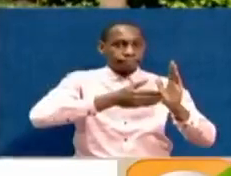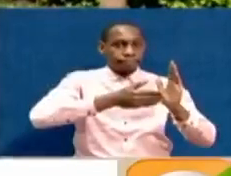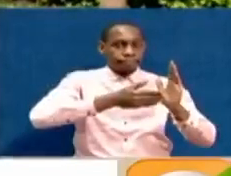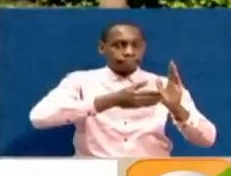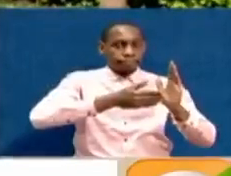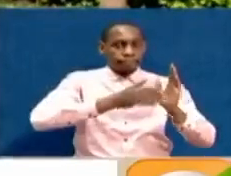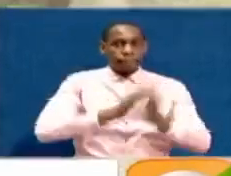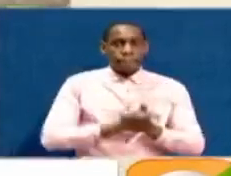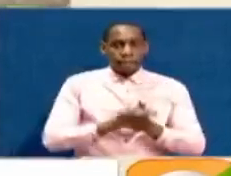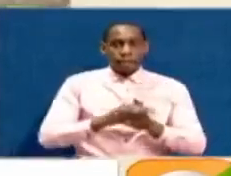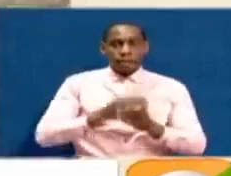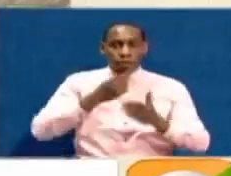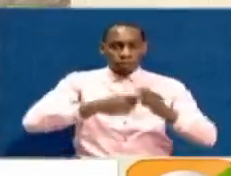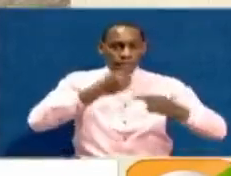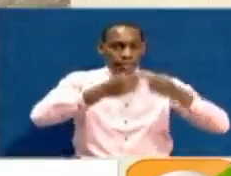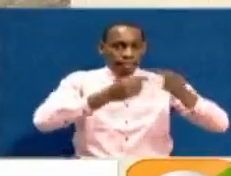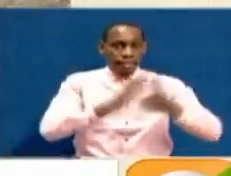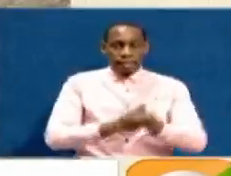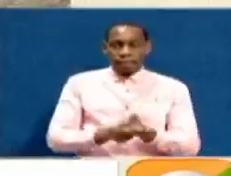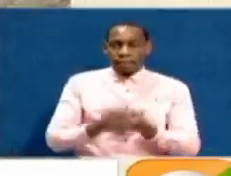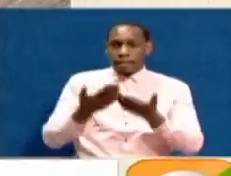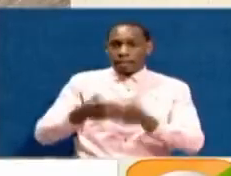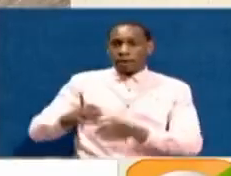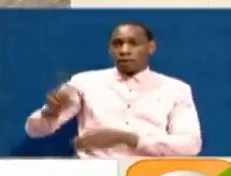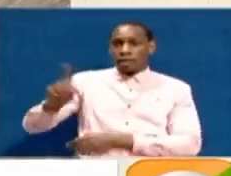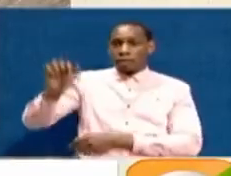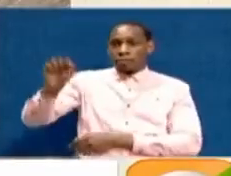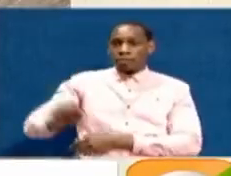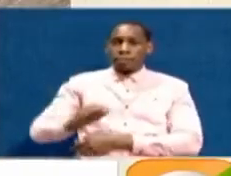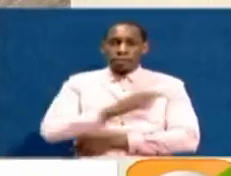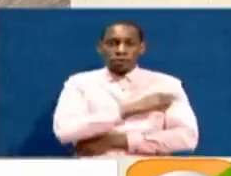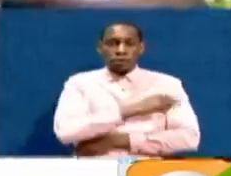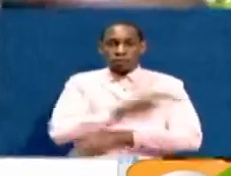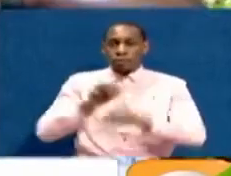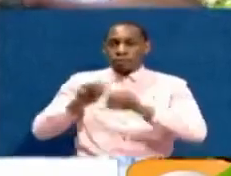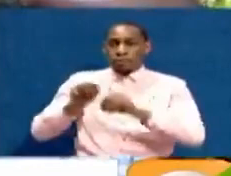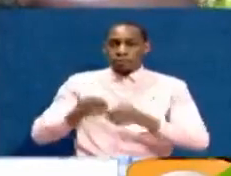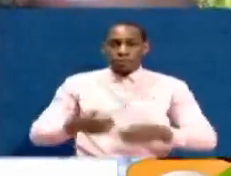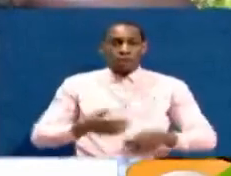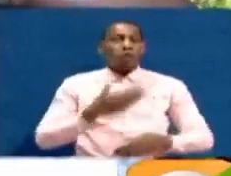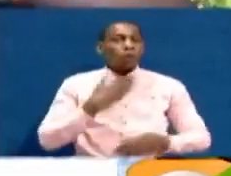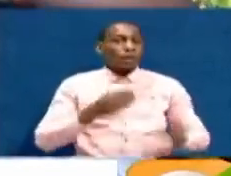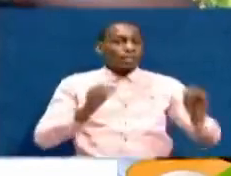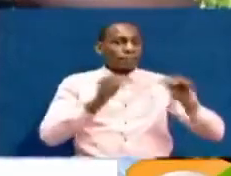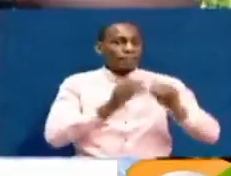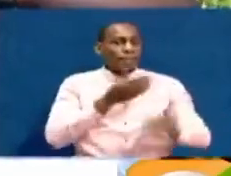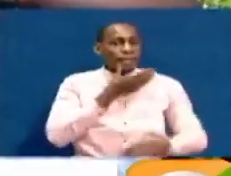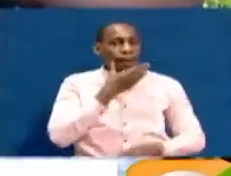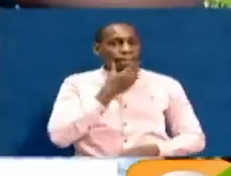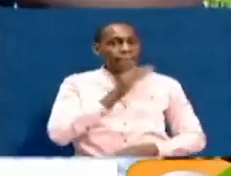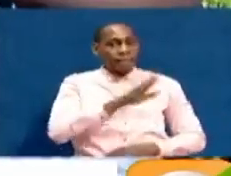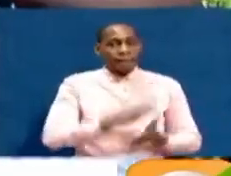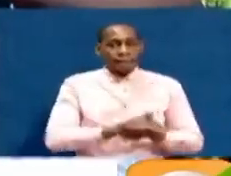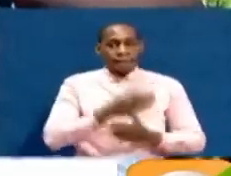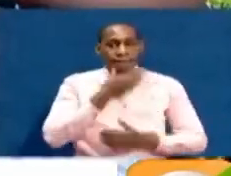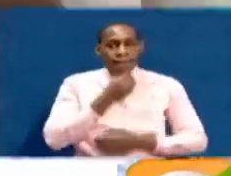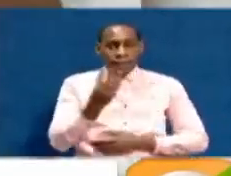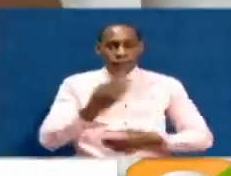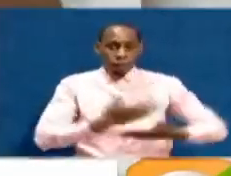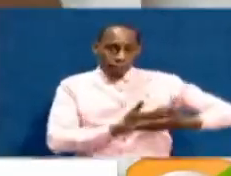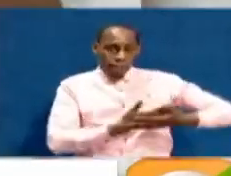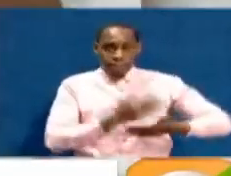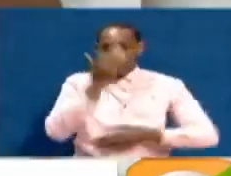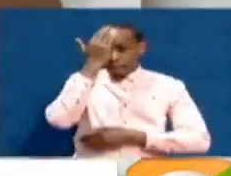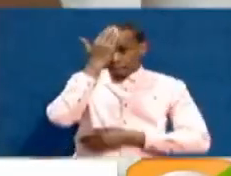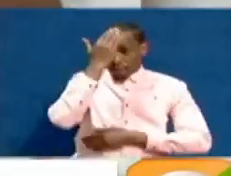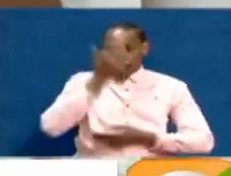all going up. Already, the Nairobi South Hospital management has offered to have a meeting with Charles, the father to the quadruplets,